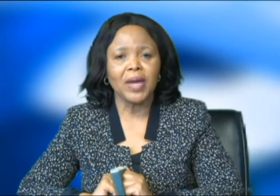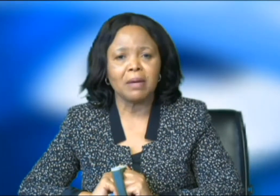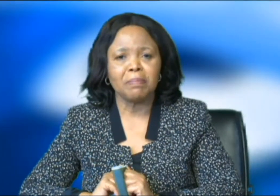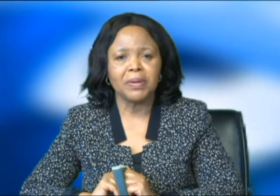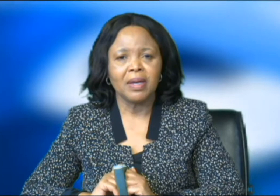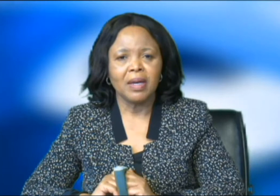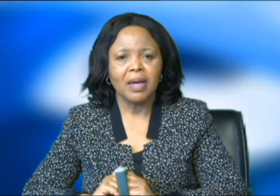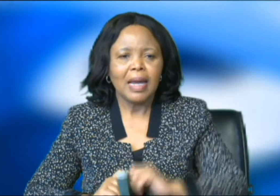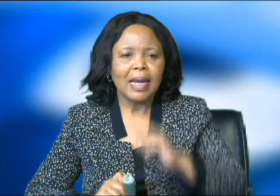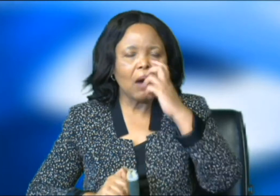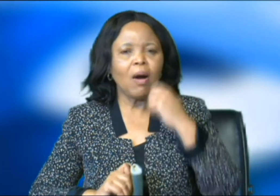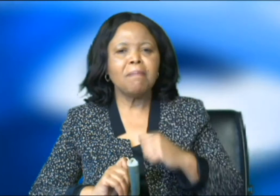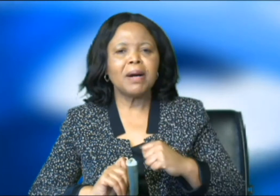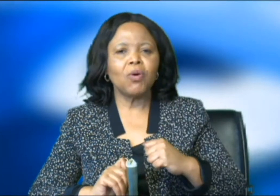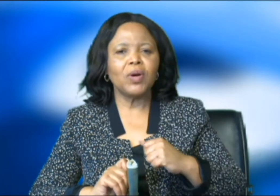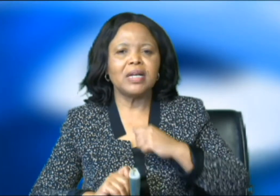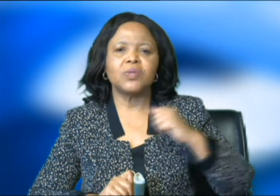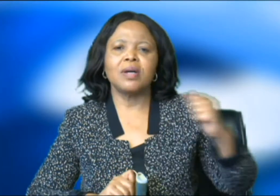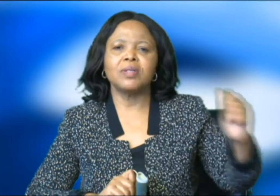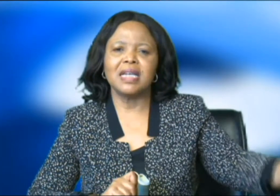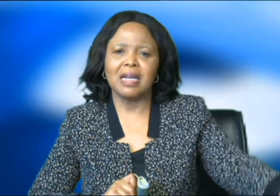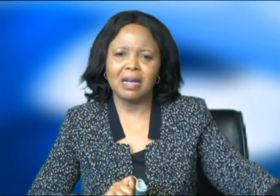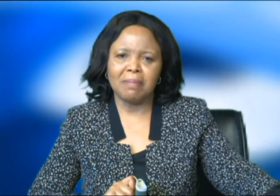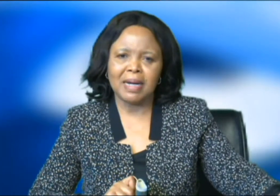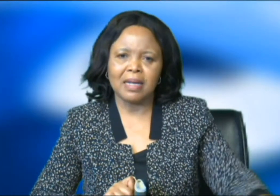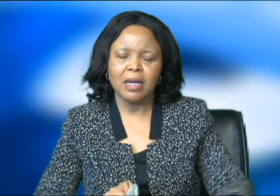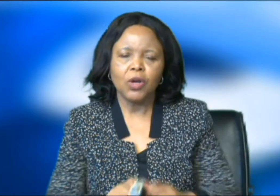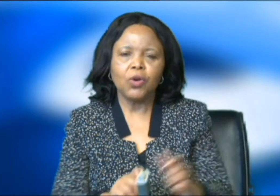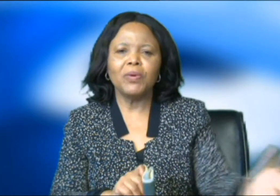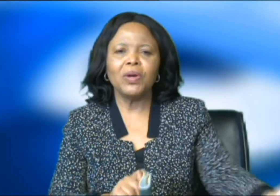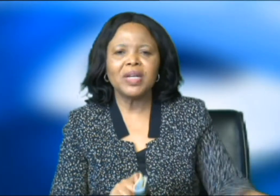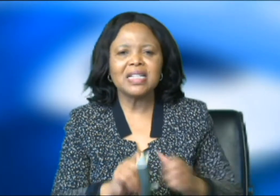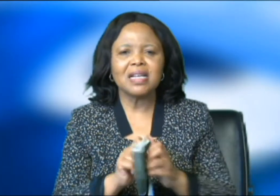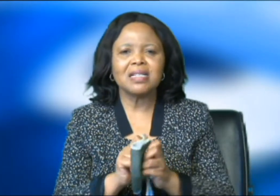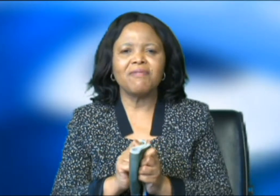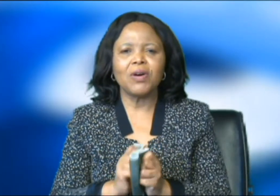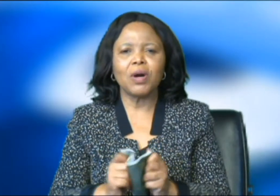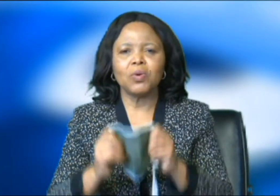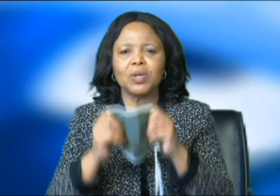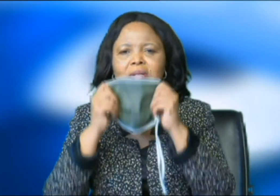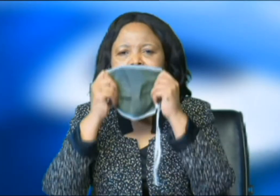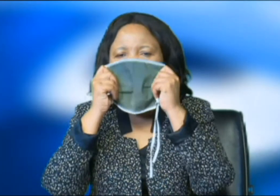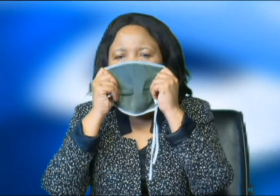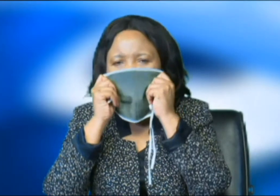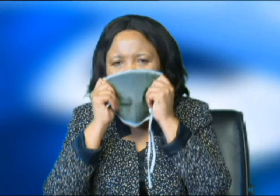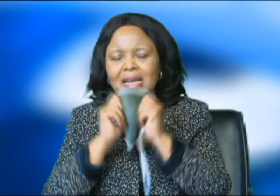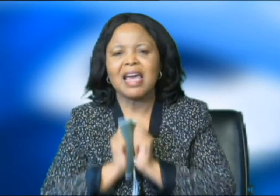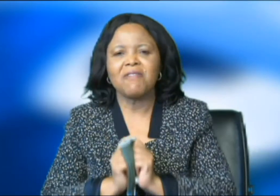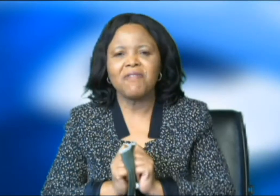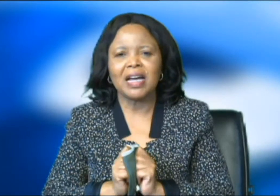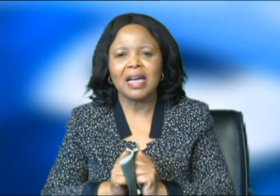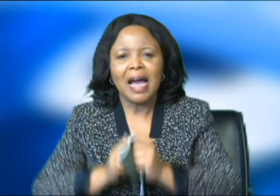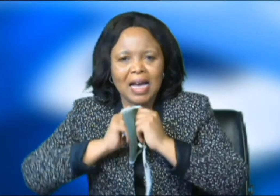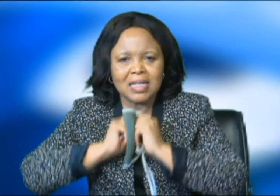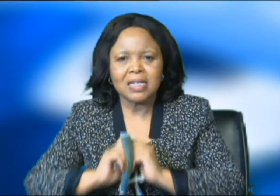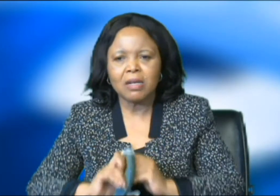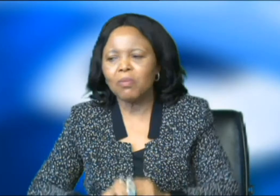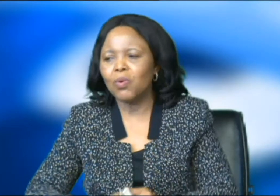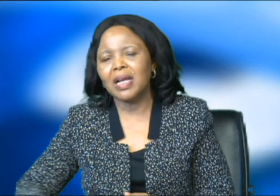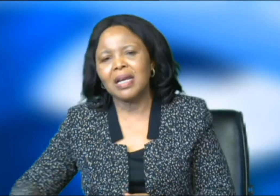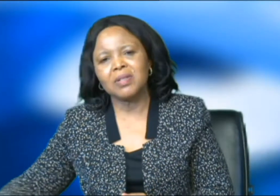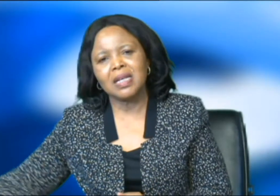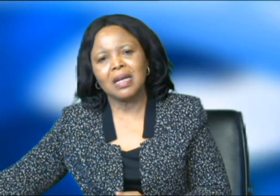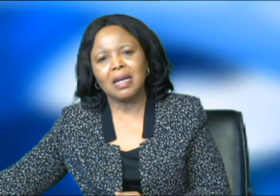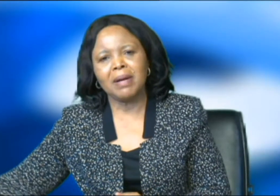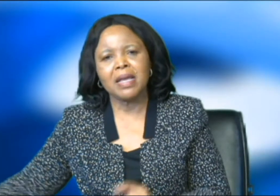longayati usibuyaphi la uhamba khona siyawuthelela labanye lo muntu otayithatha emva kwakho utawuthatha leyo mask naye ayifake athathe